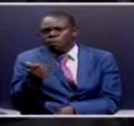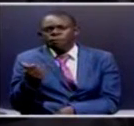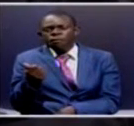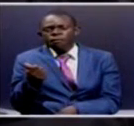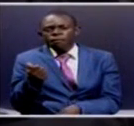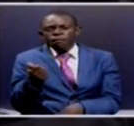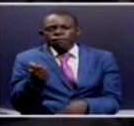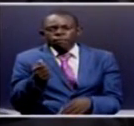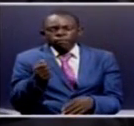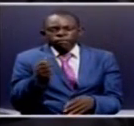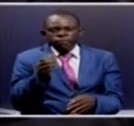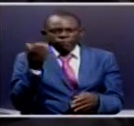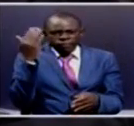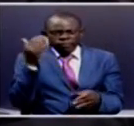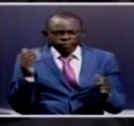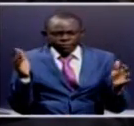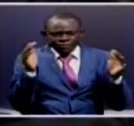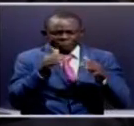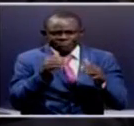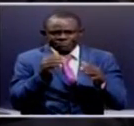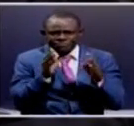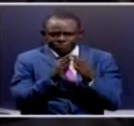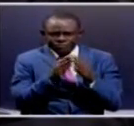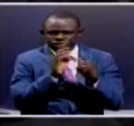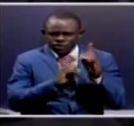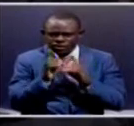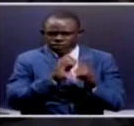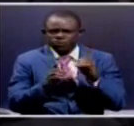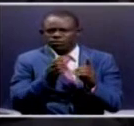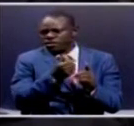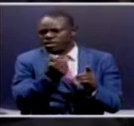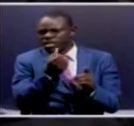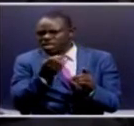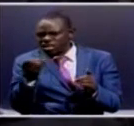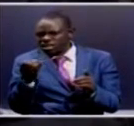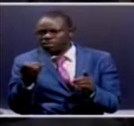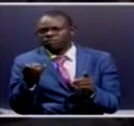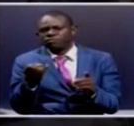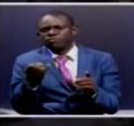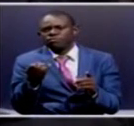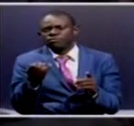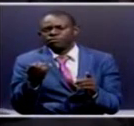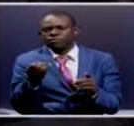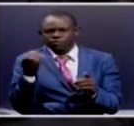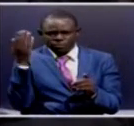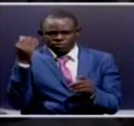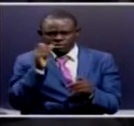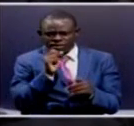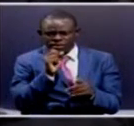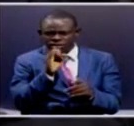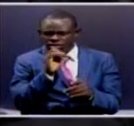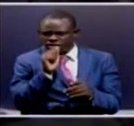session of the dialogue. So, although the framework is as set out